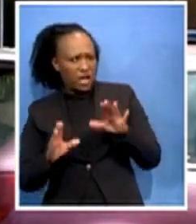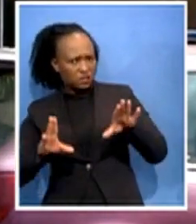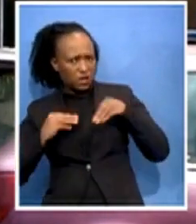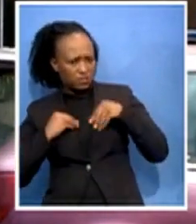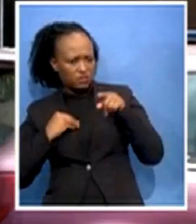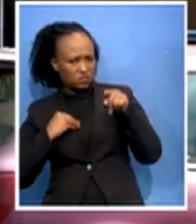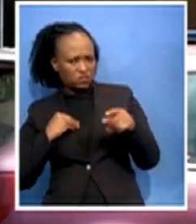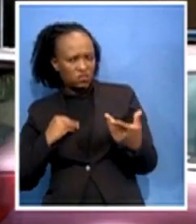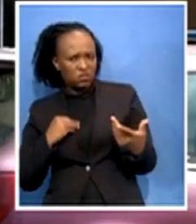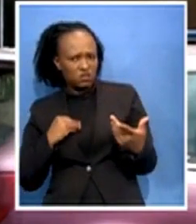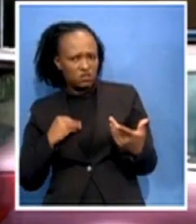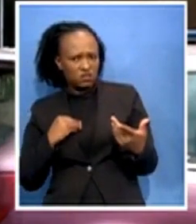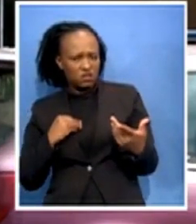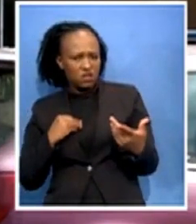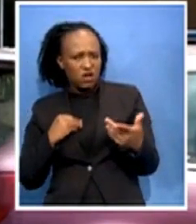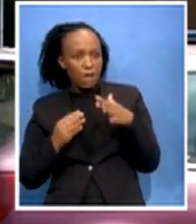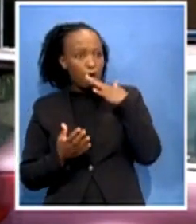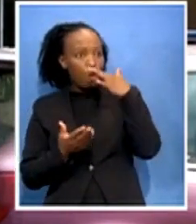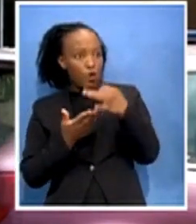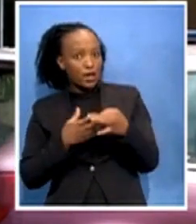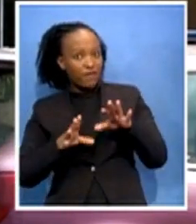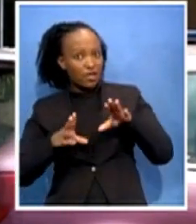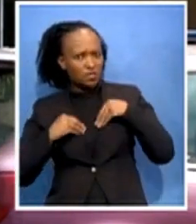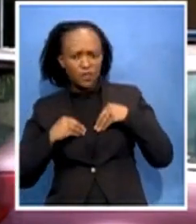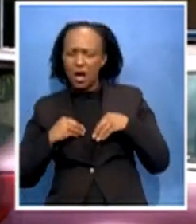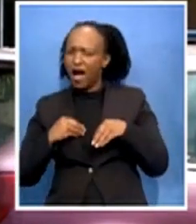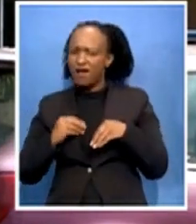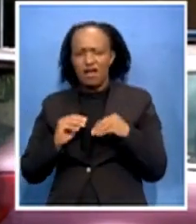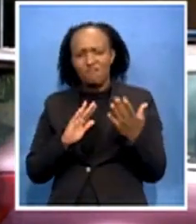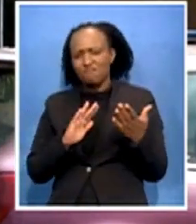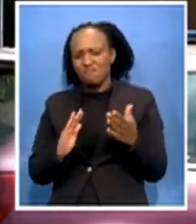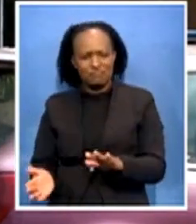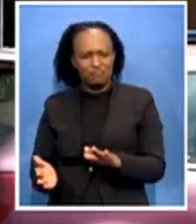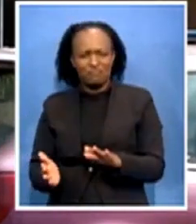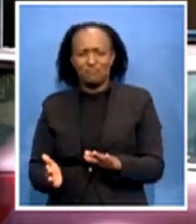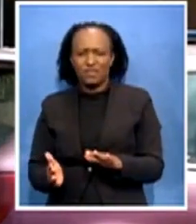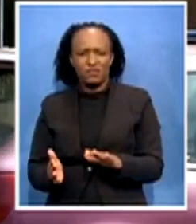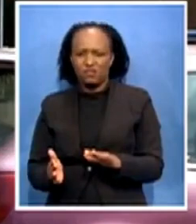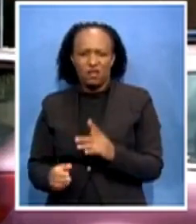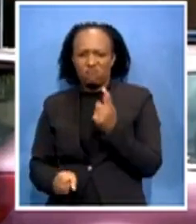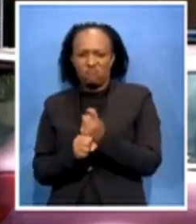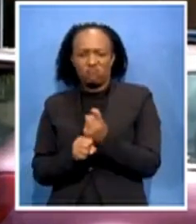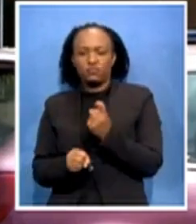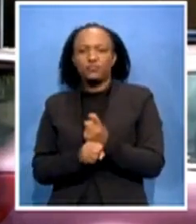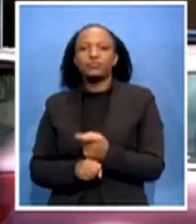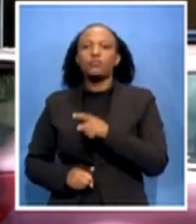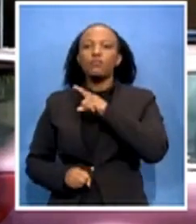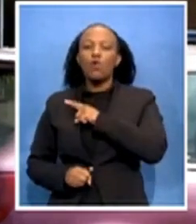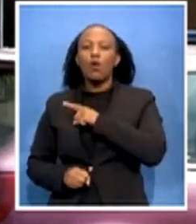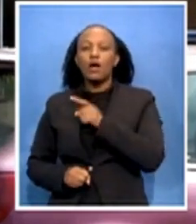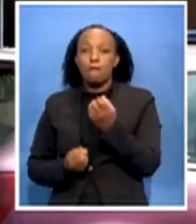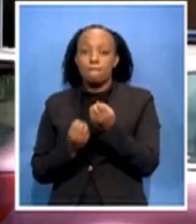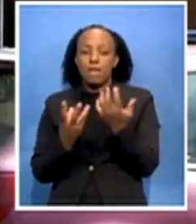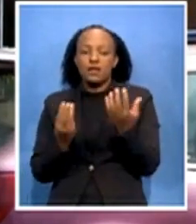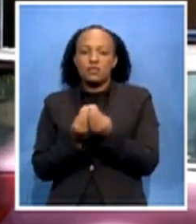proposal. There are obviously things that have to be addressed in it, but if Treasury and COPTA